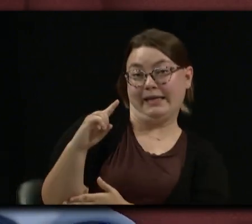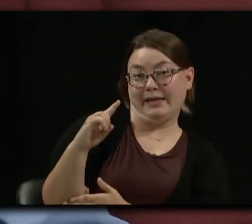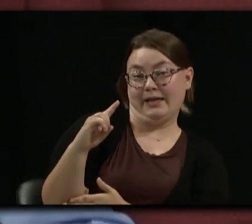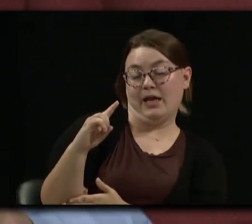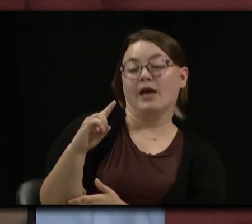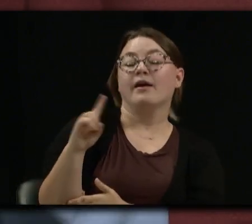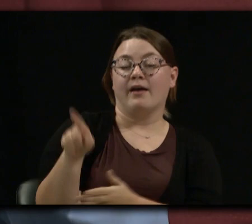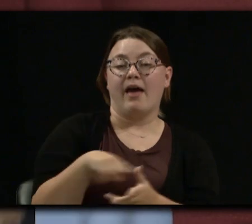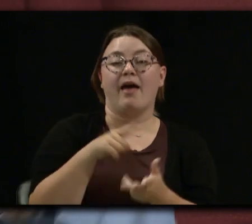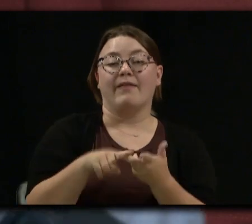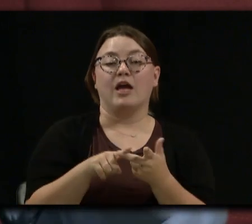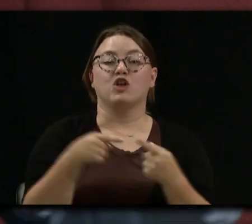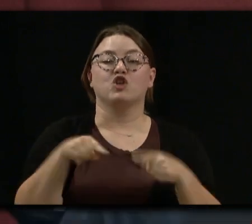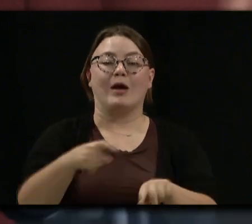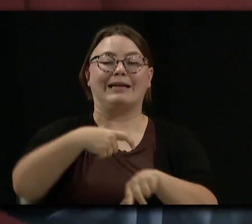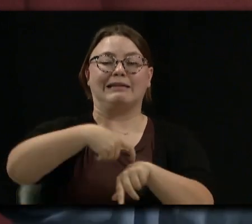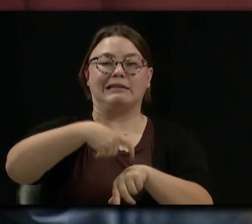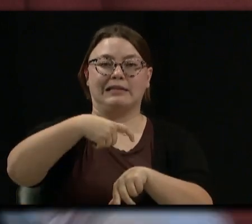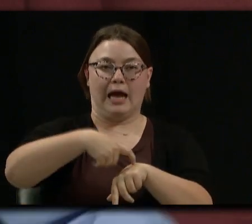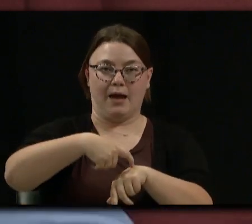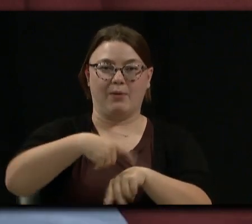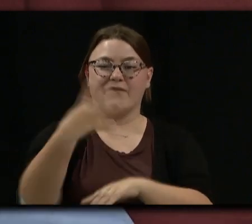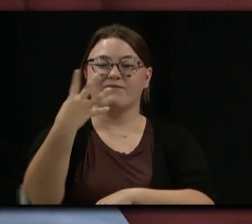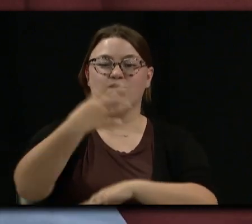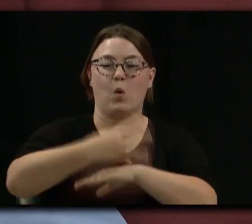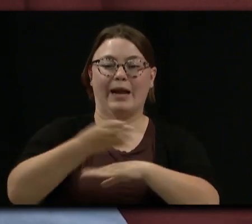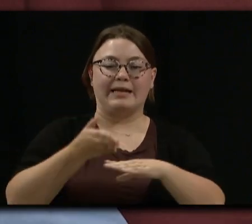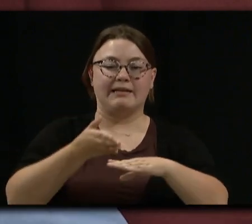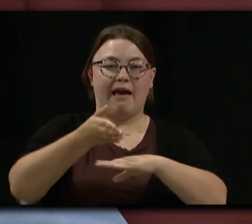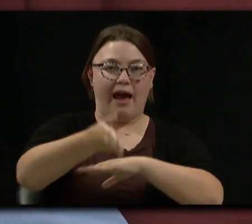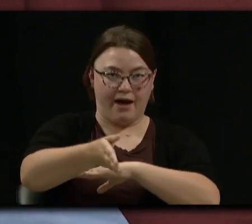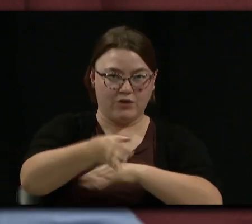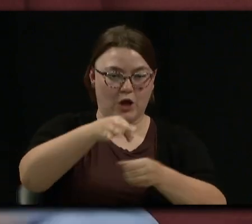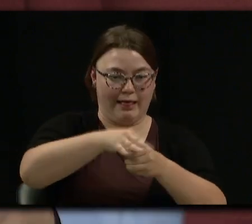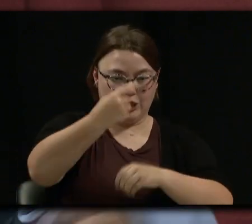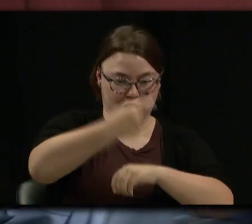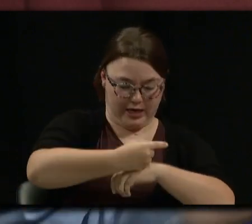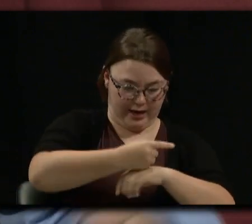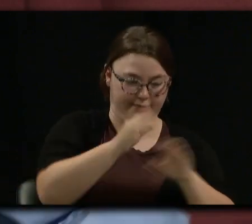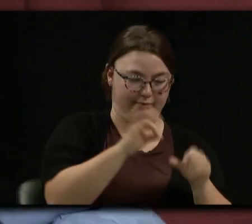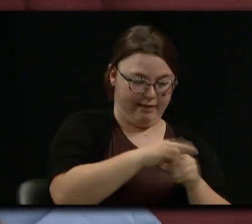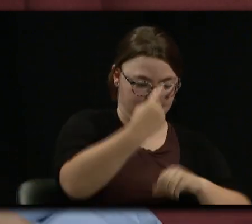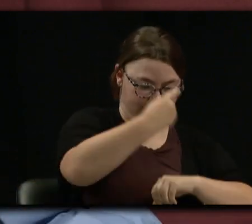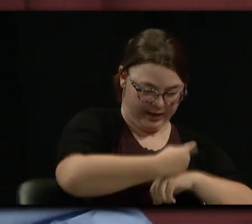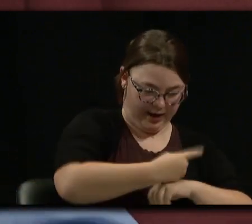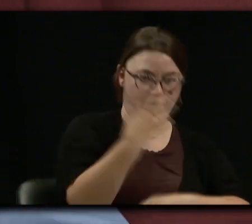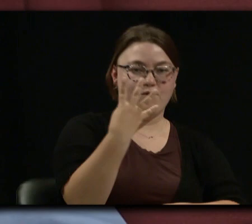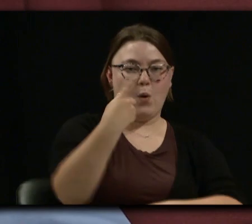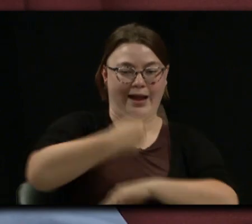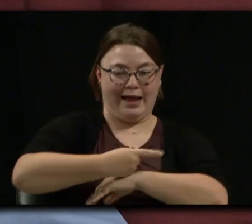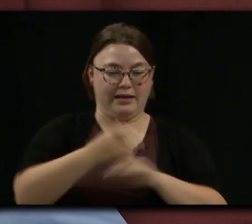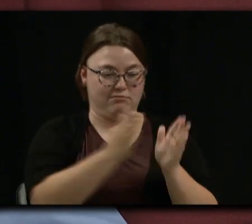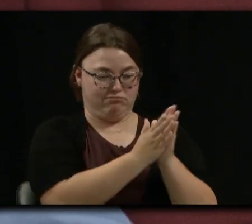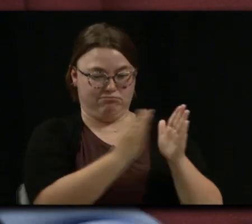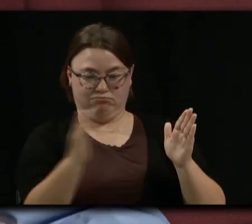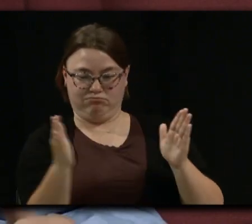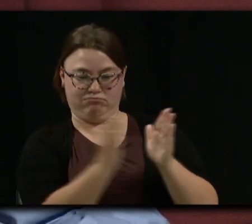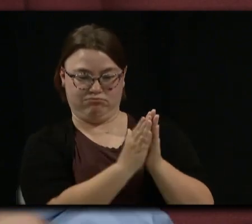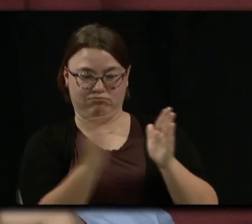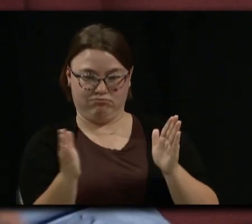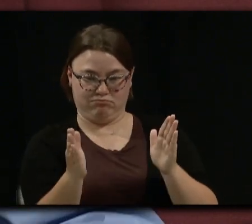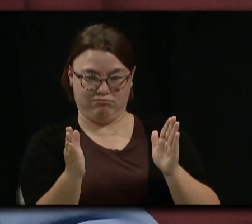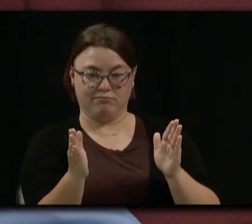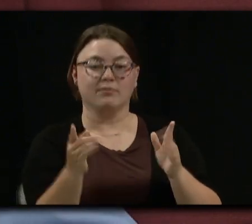period, which is 4 days after the election, come down and actually show us the ID